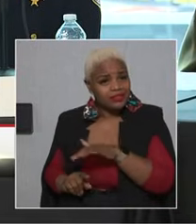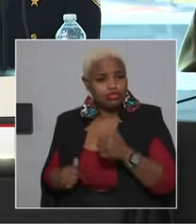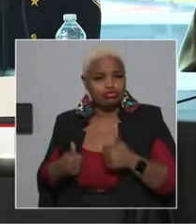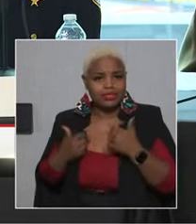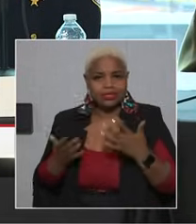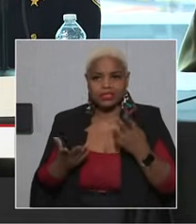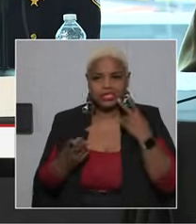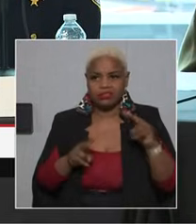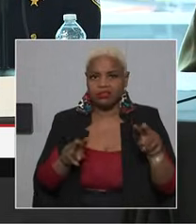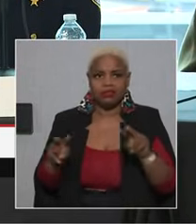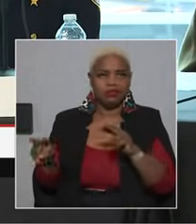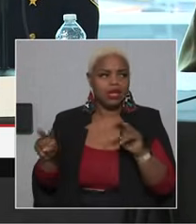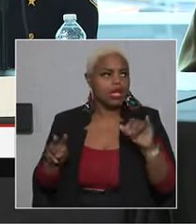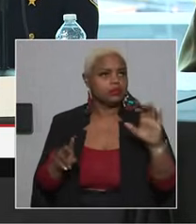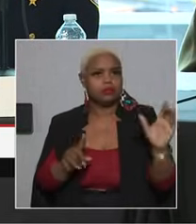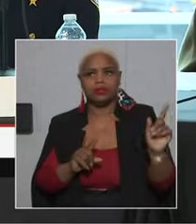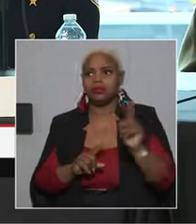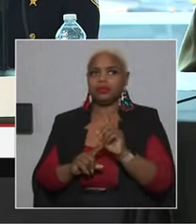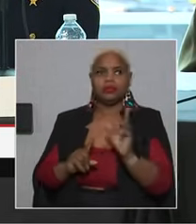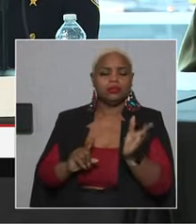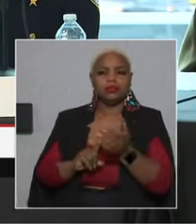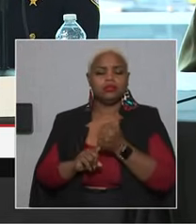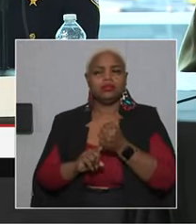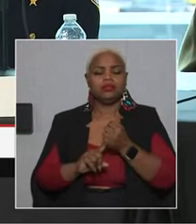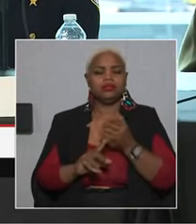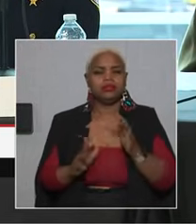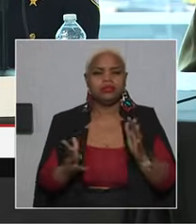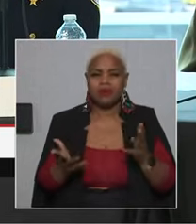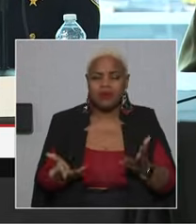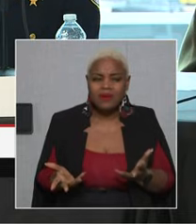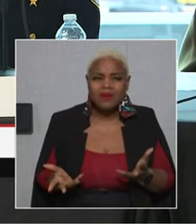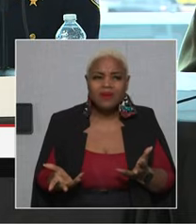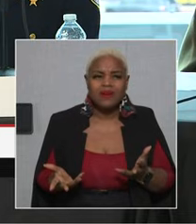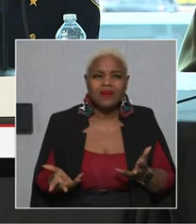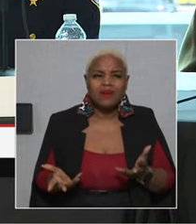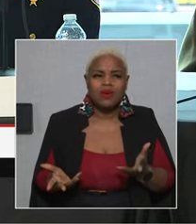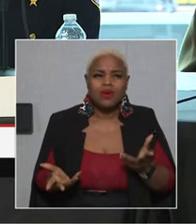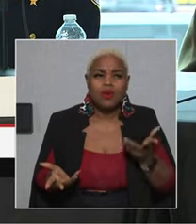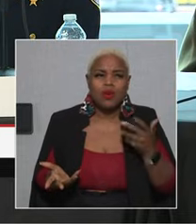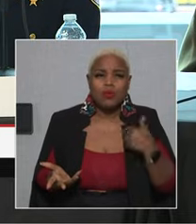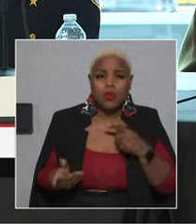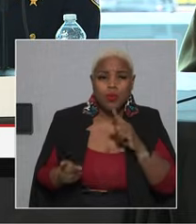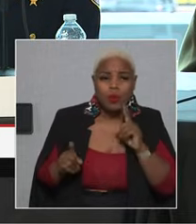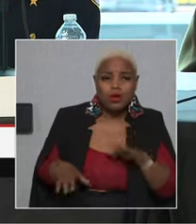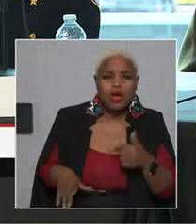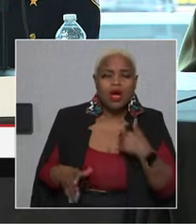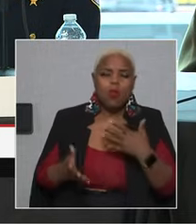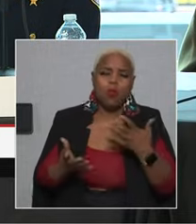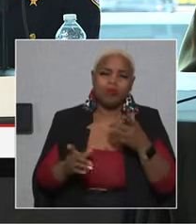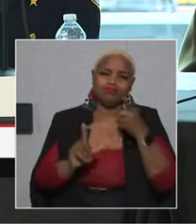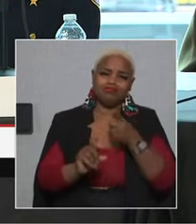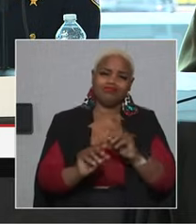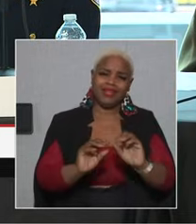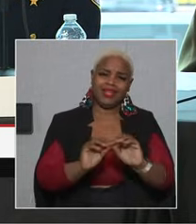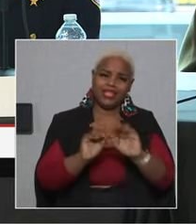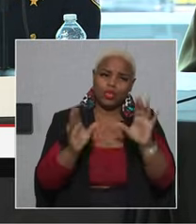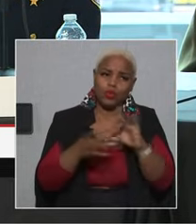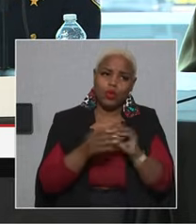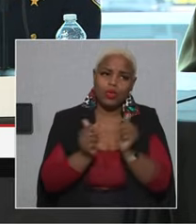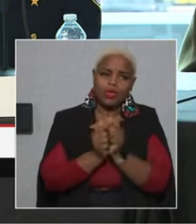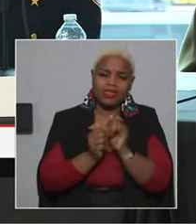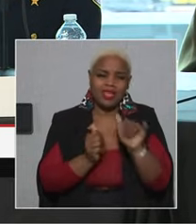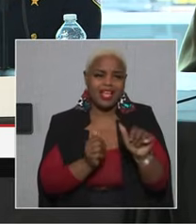ICE. So just speaking as a reporter, I would like some clarity around the nature of that